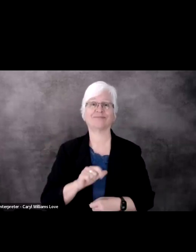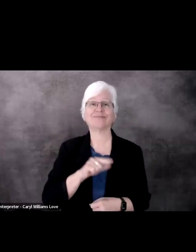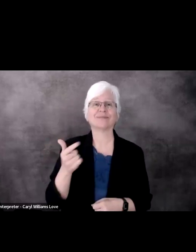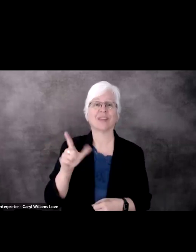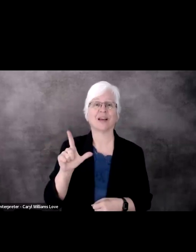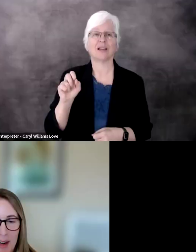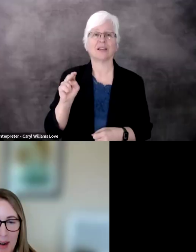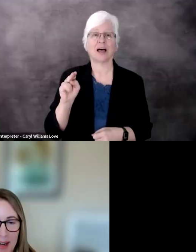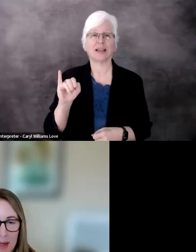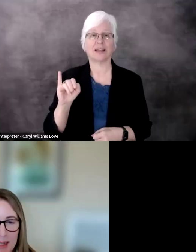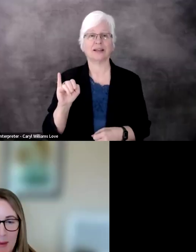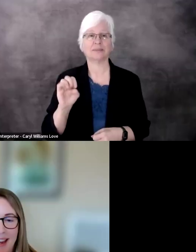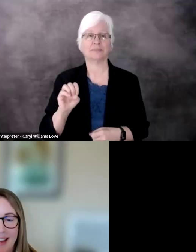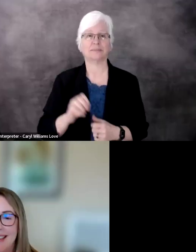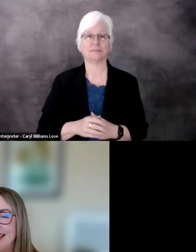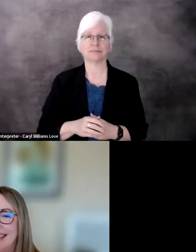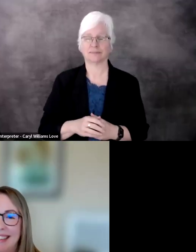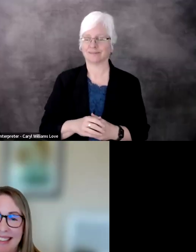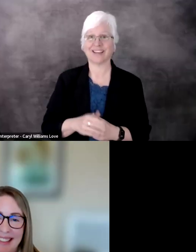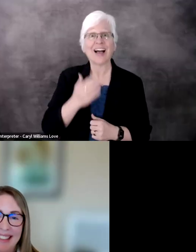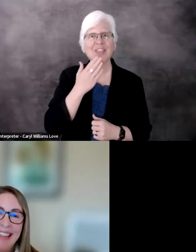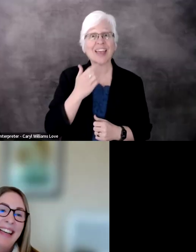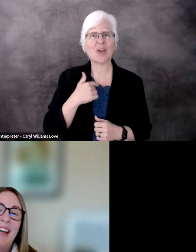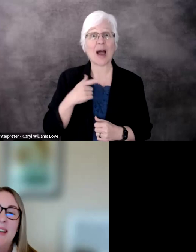Lonnie. Yeah, thanks. I was trying to figure out how to raise my hand.